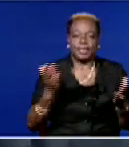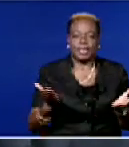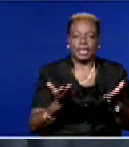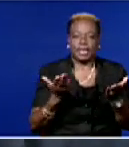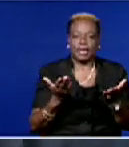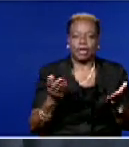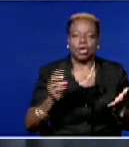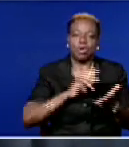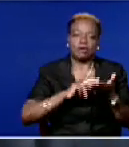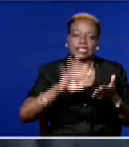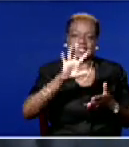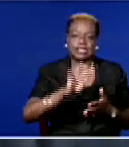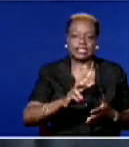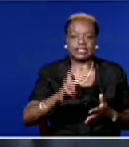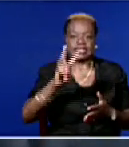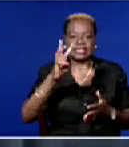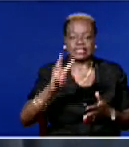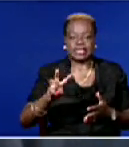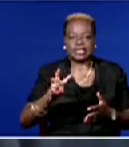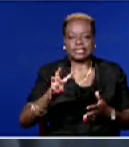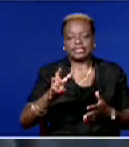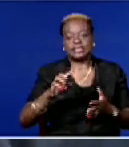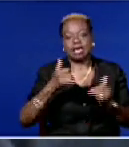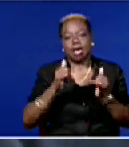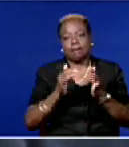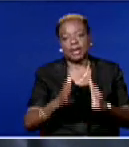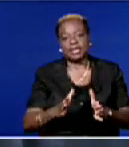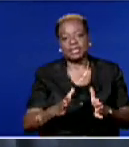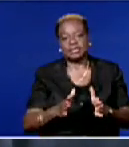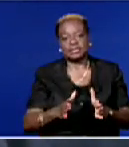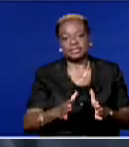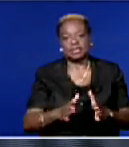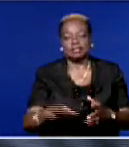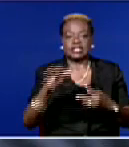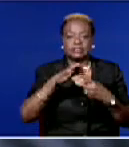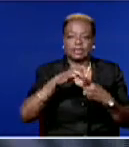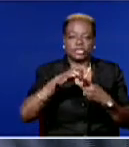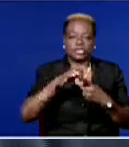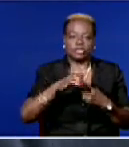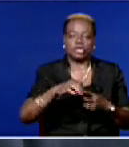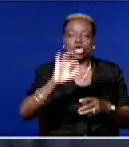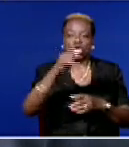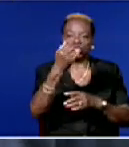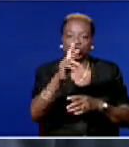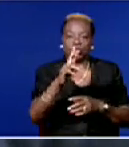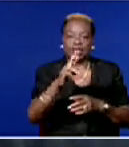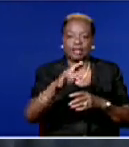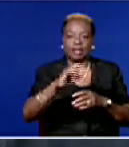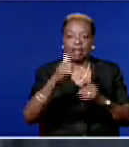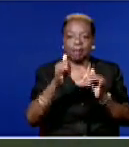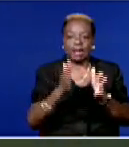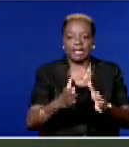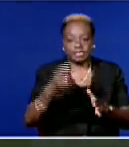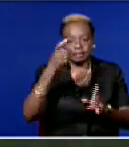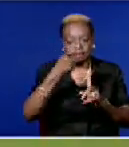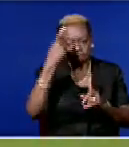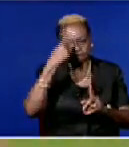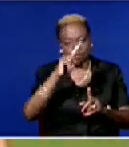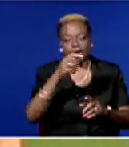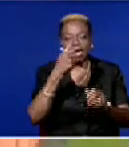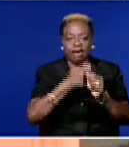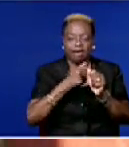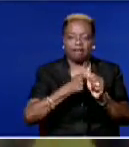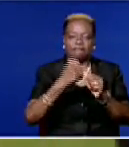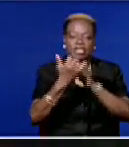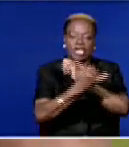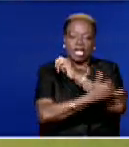registered 66 players, so they are the elite junior players for each country actually participating in this event. Now,